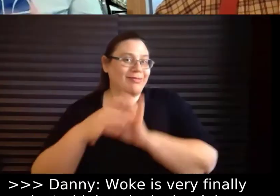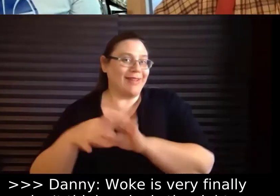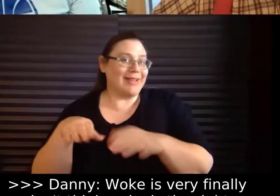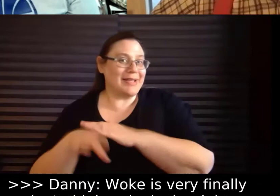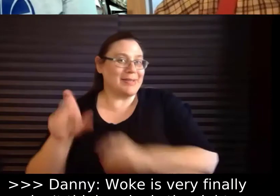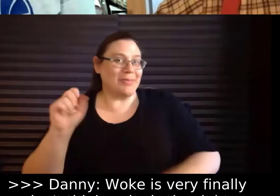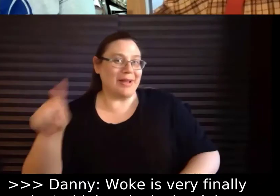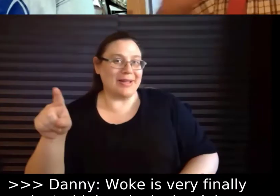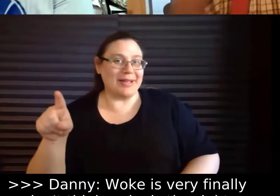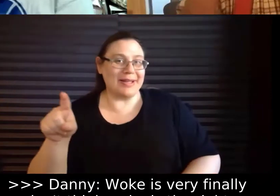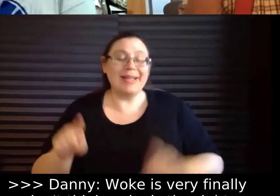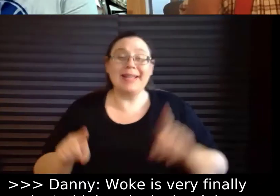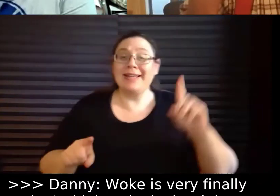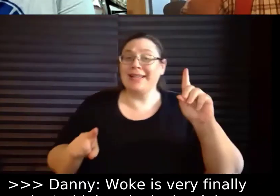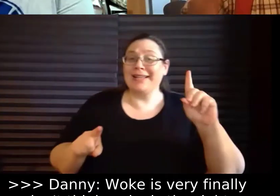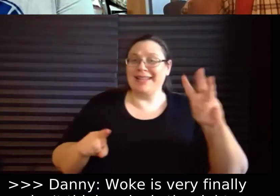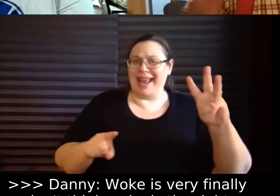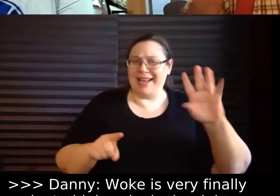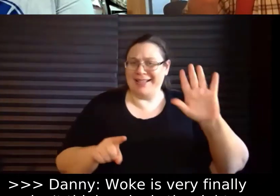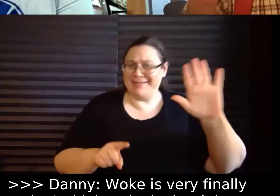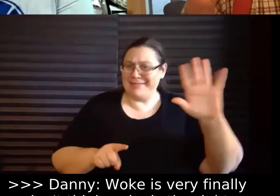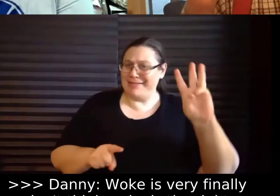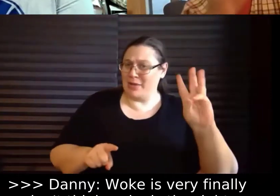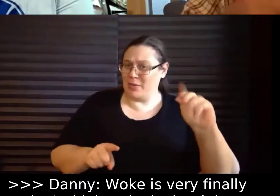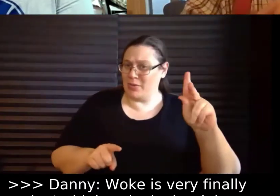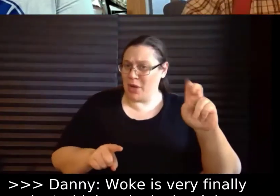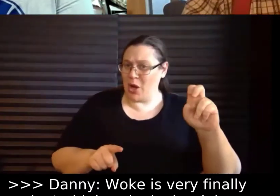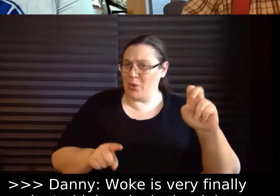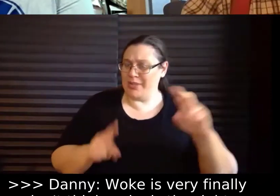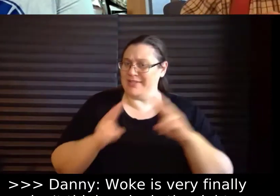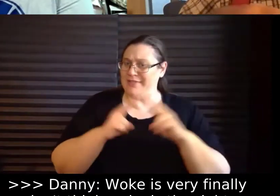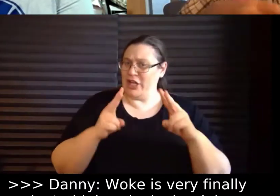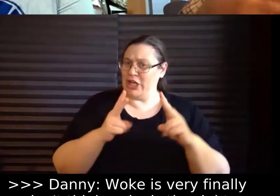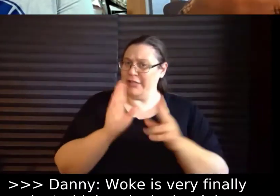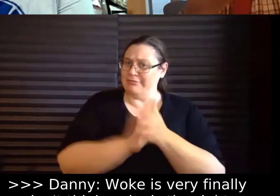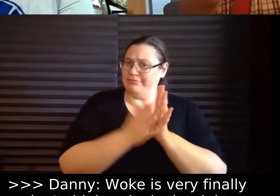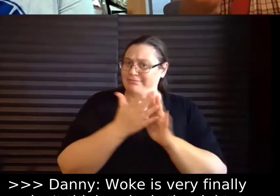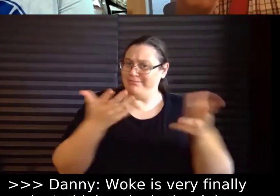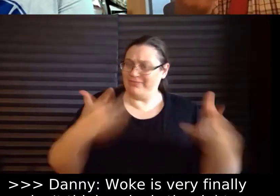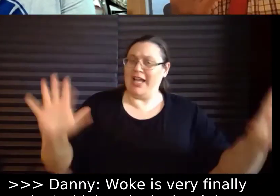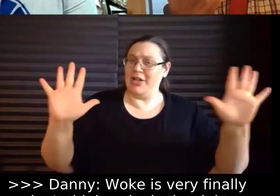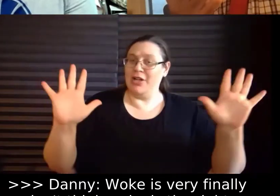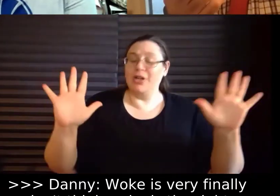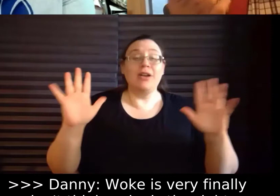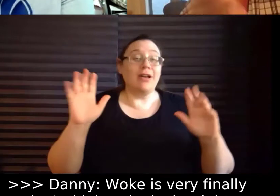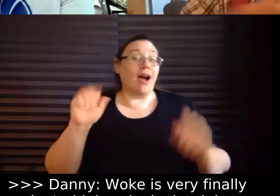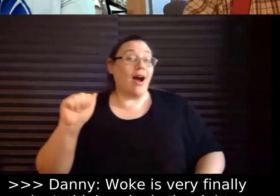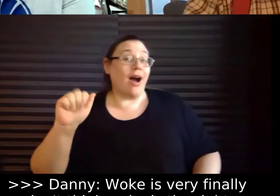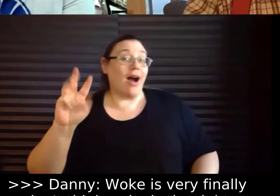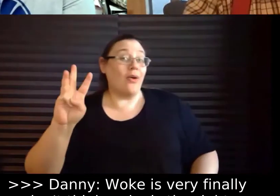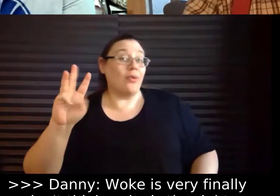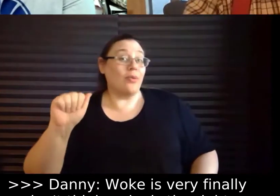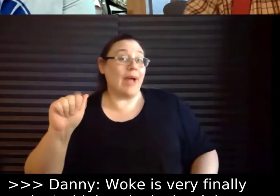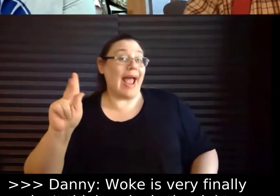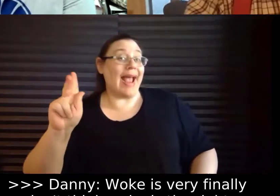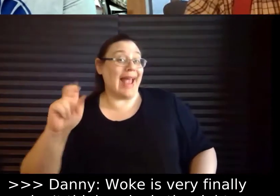Well, woke is very final, right? I think there is awakening happening, but I